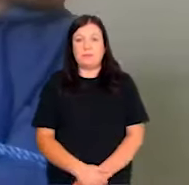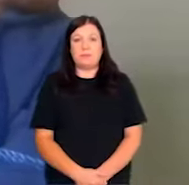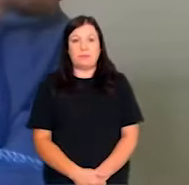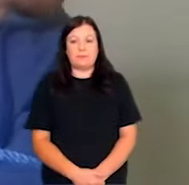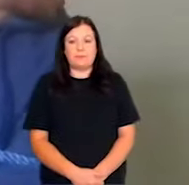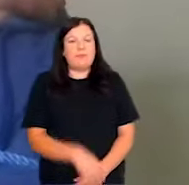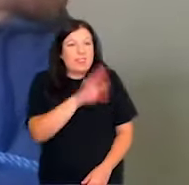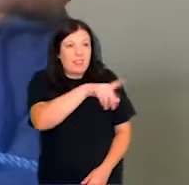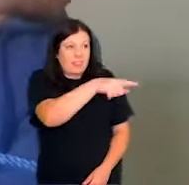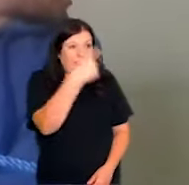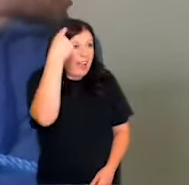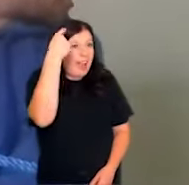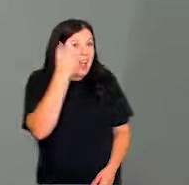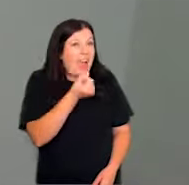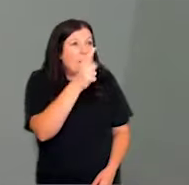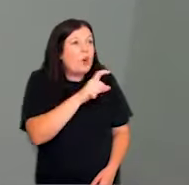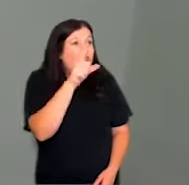I'm sorry about your hair.